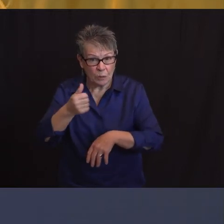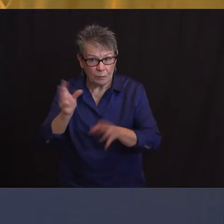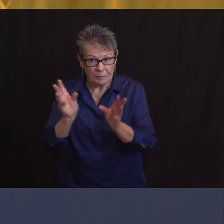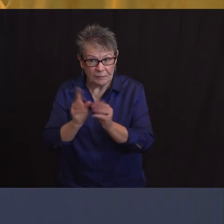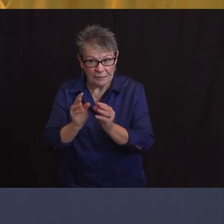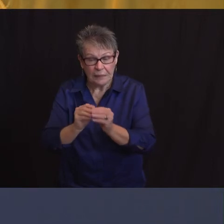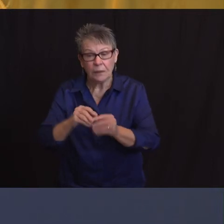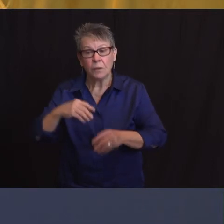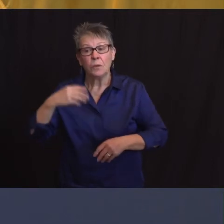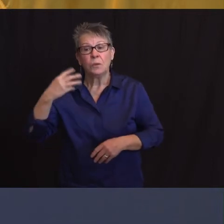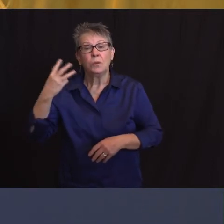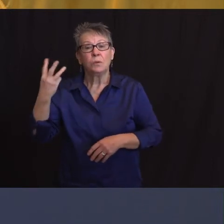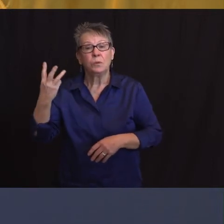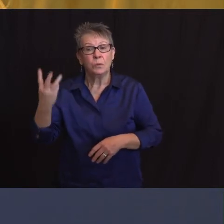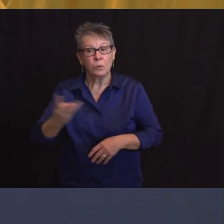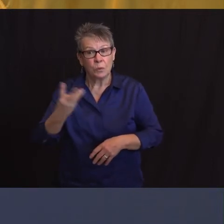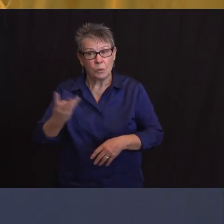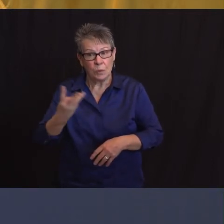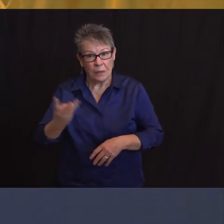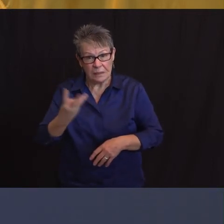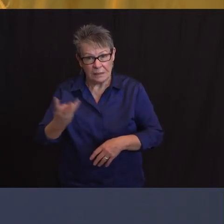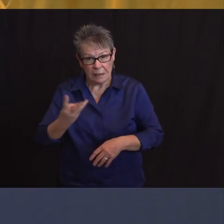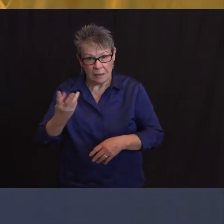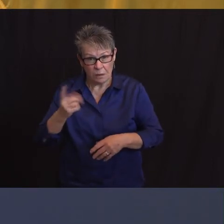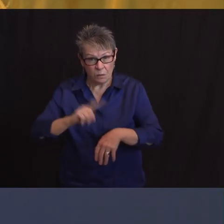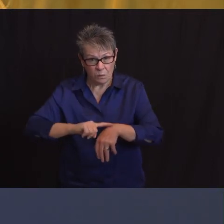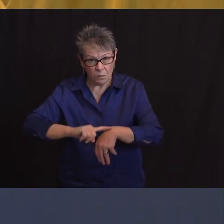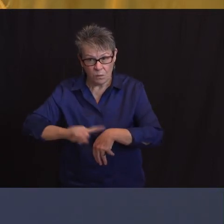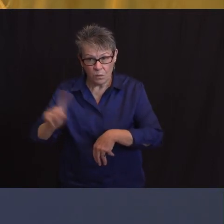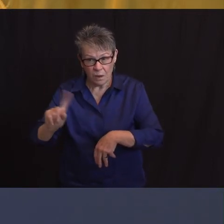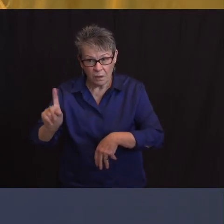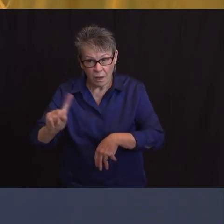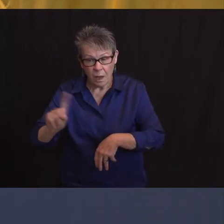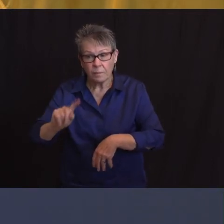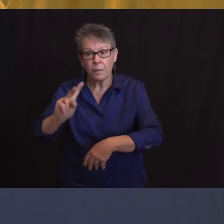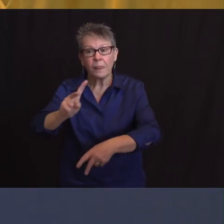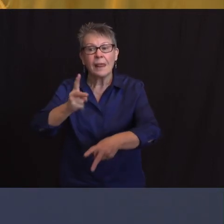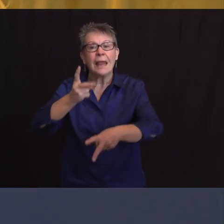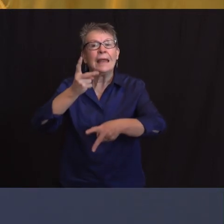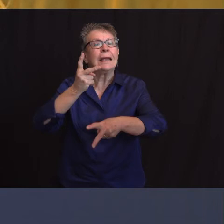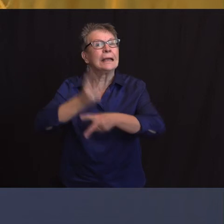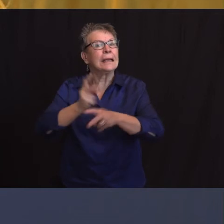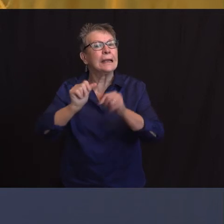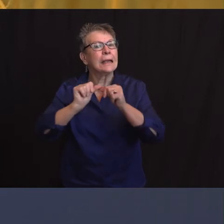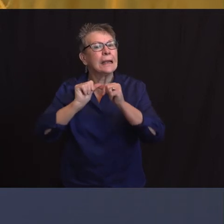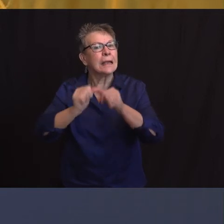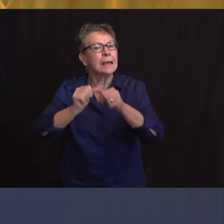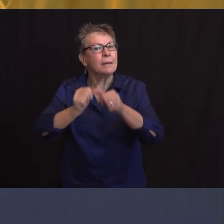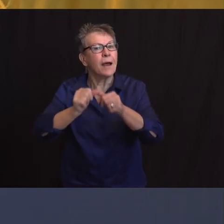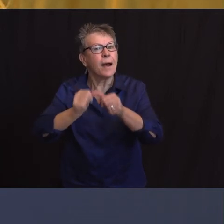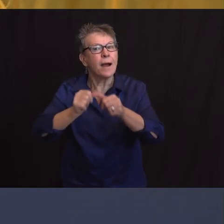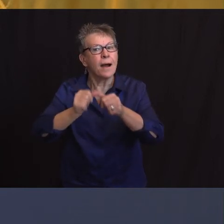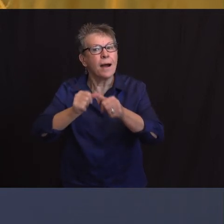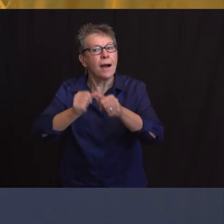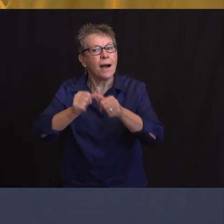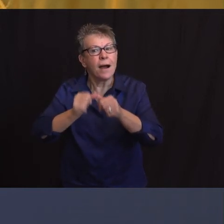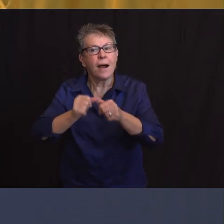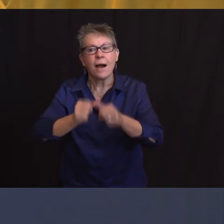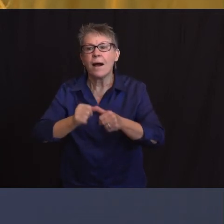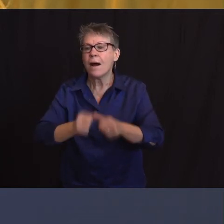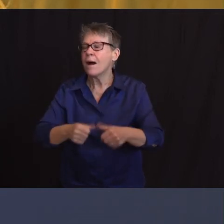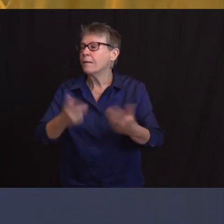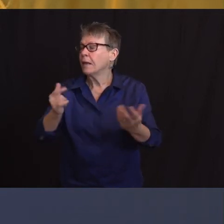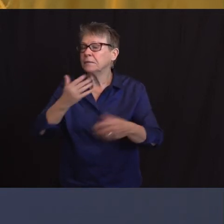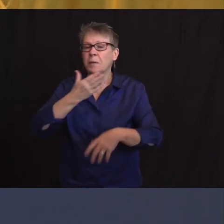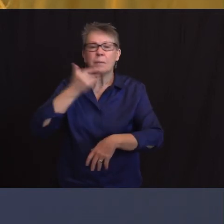place, Wednesday. Keep it up, folks. We always say that, but that's the best advice we can give.